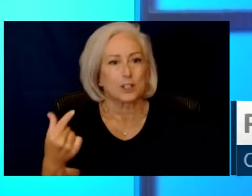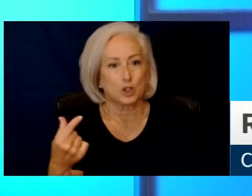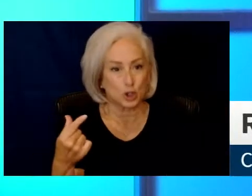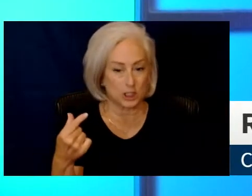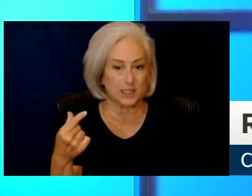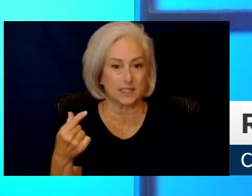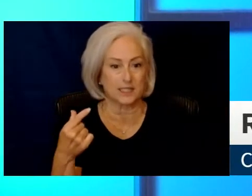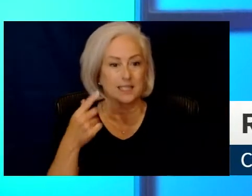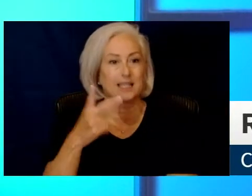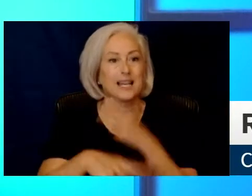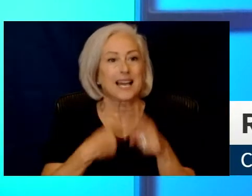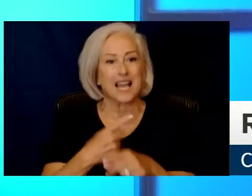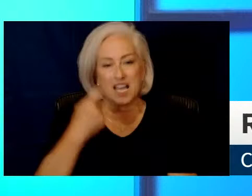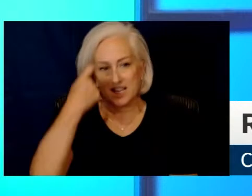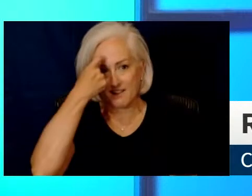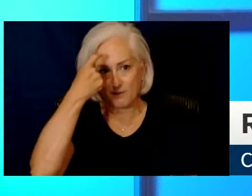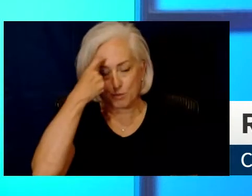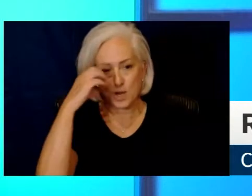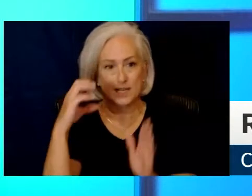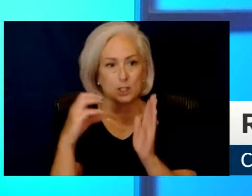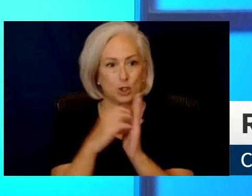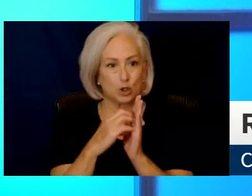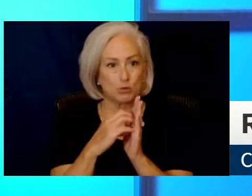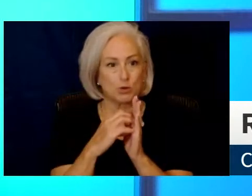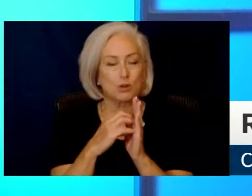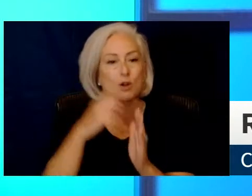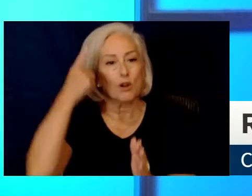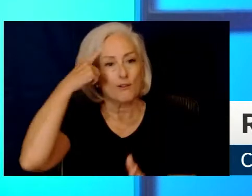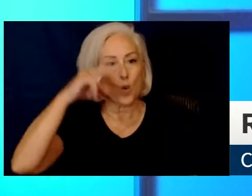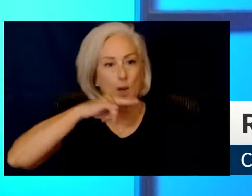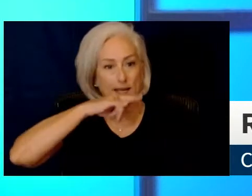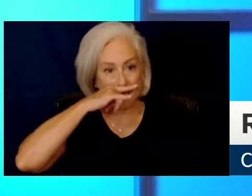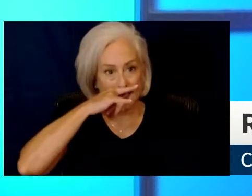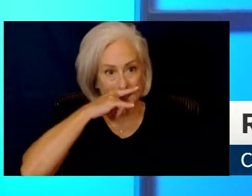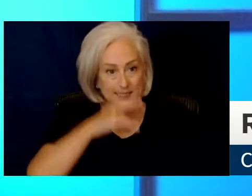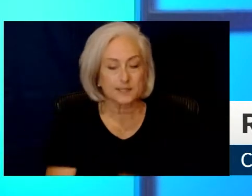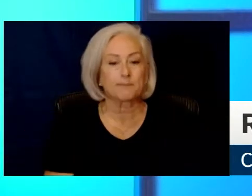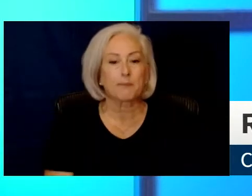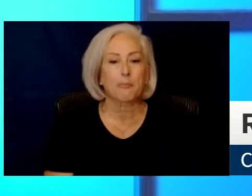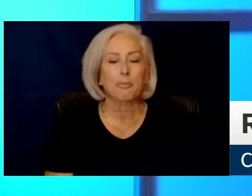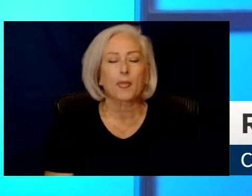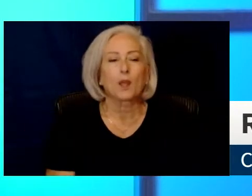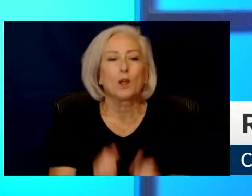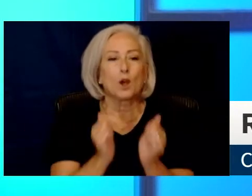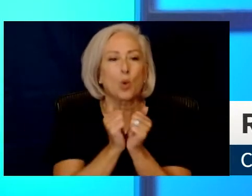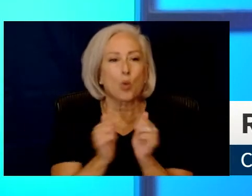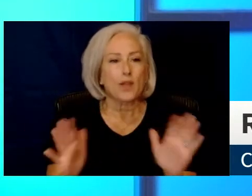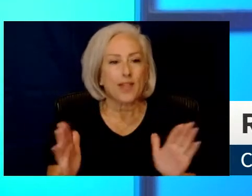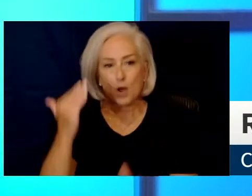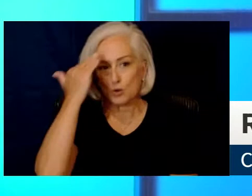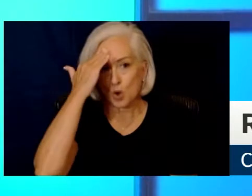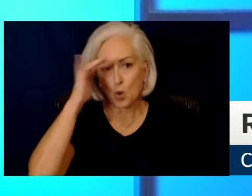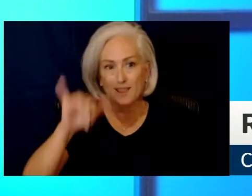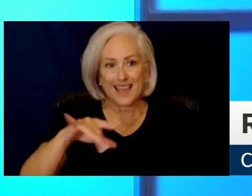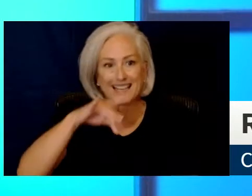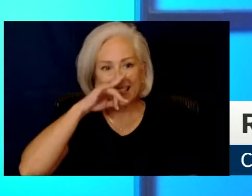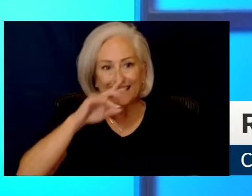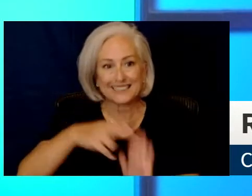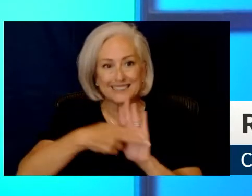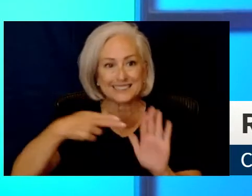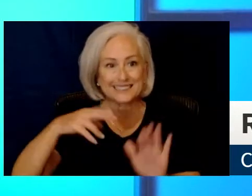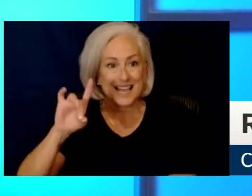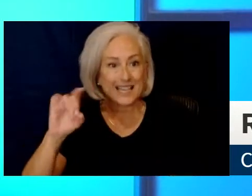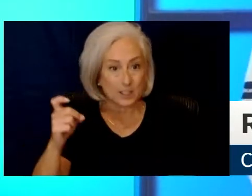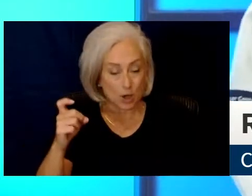of brain tumor for kids, and I do think, not knowing this particular kid's diagnosis, I do think that that's a